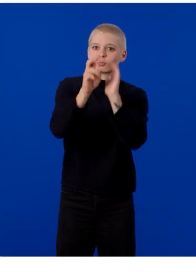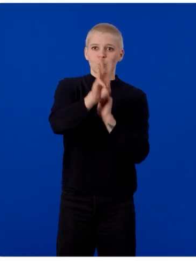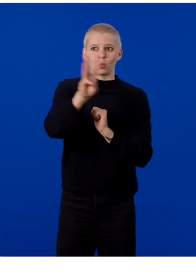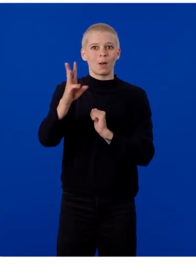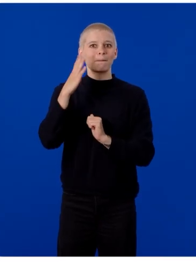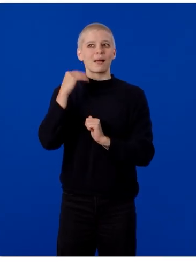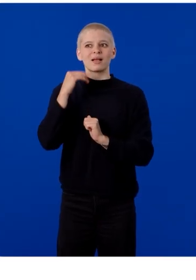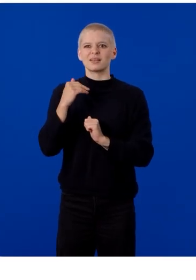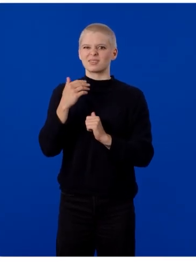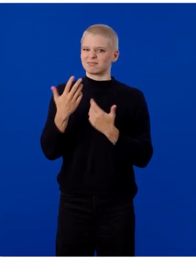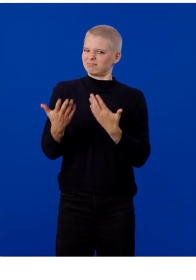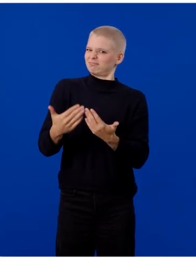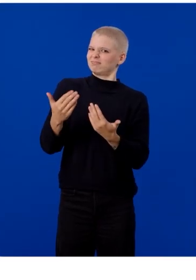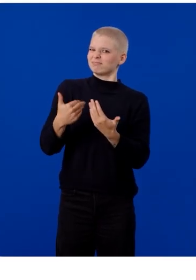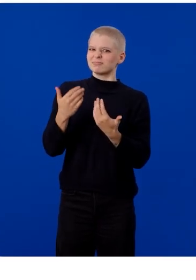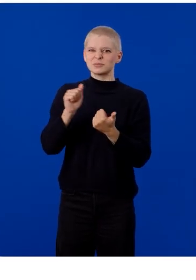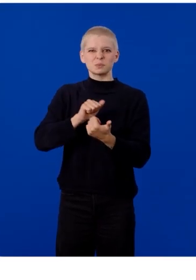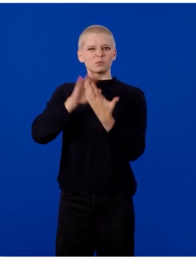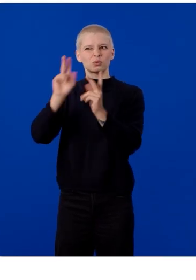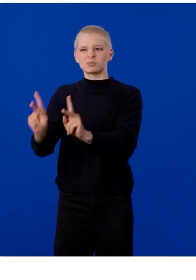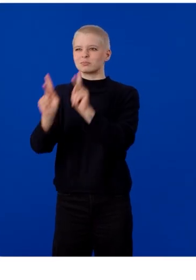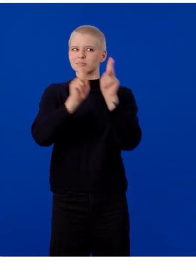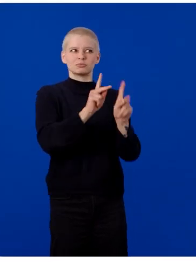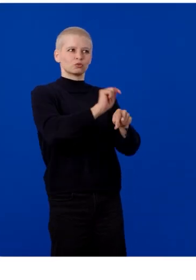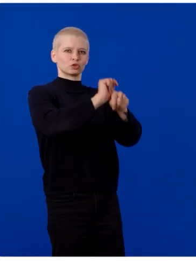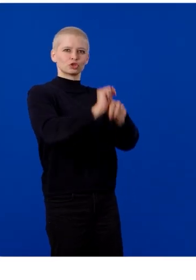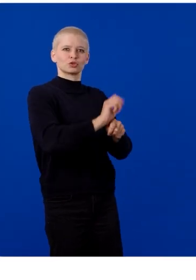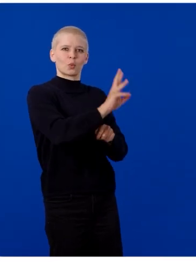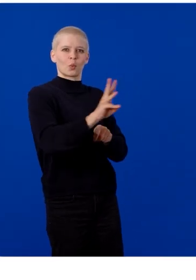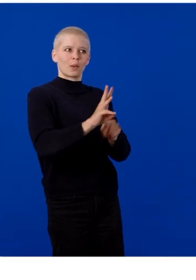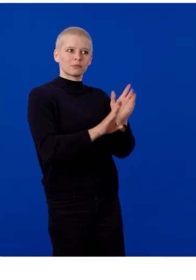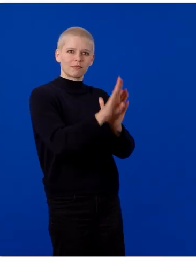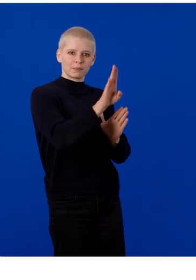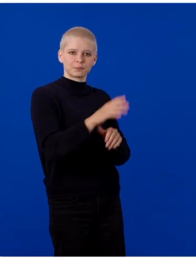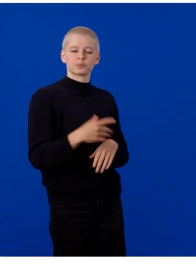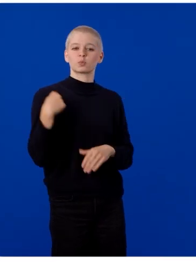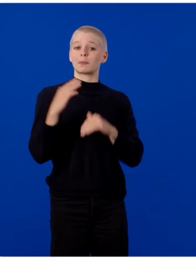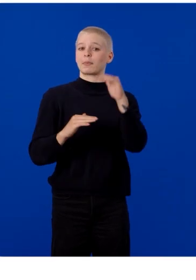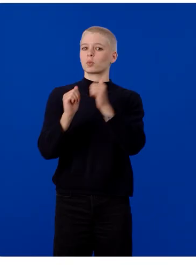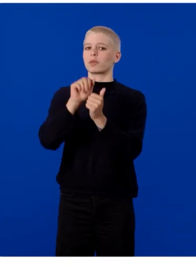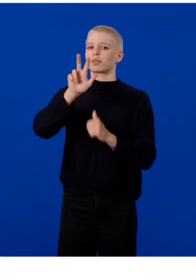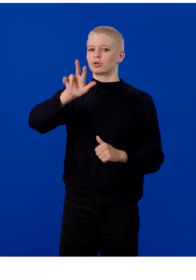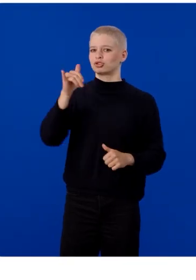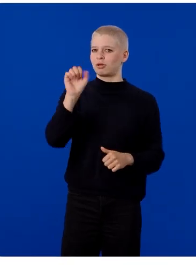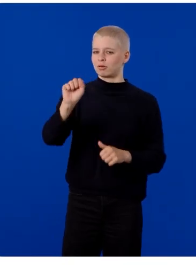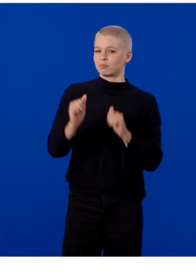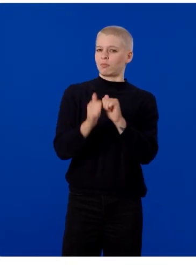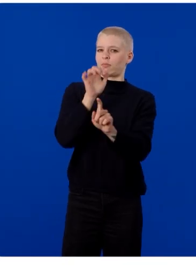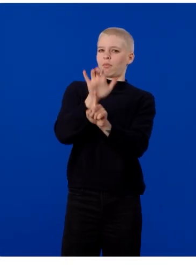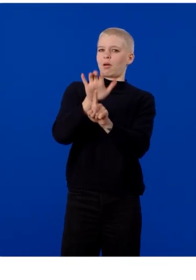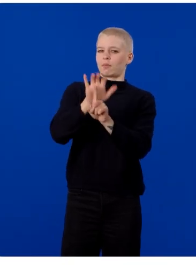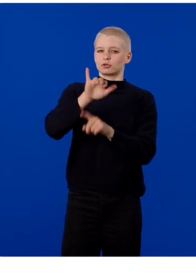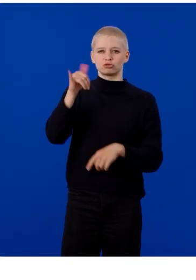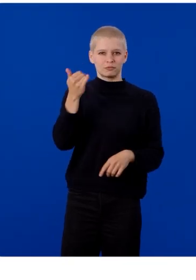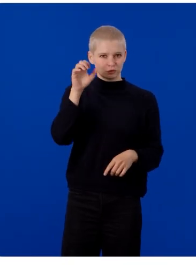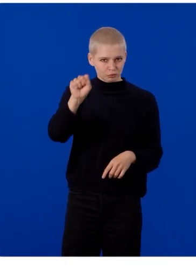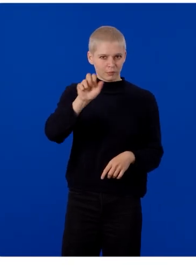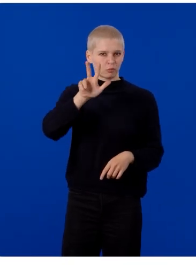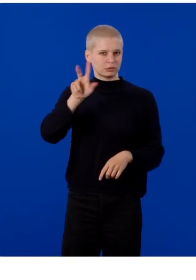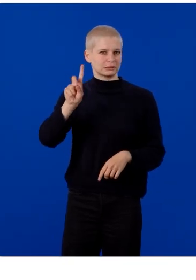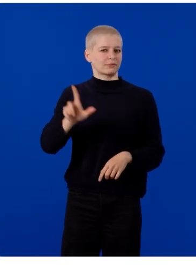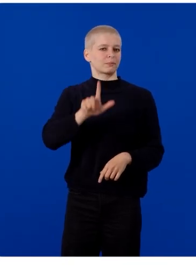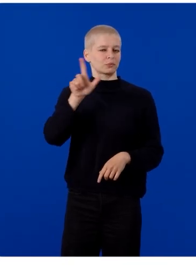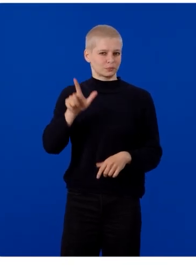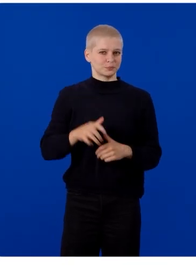approachable as traditional web development. We built it on 3.js, the most popular JavaScript 3D